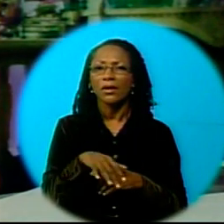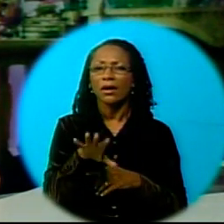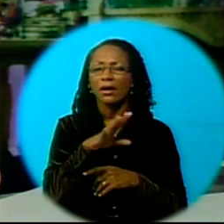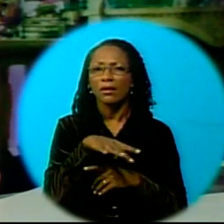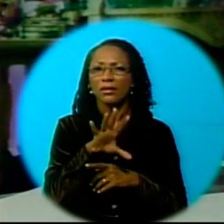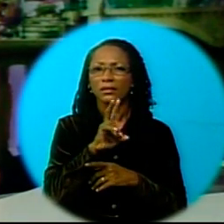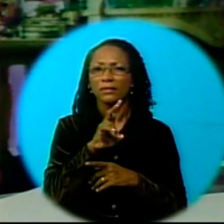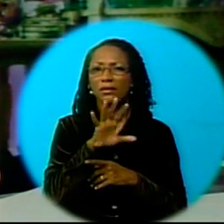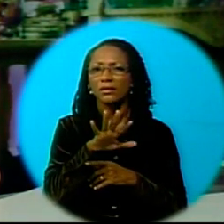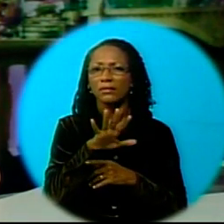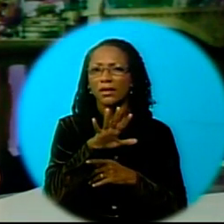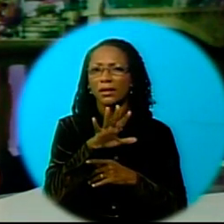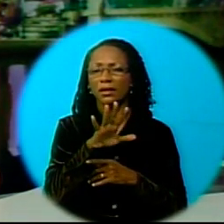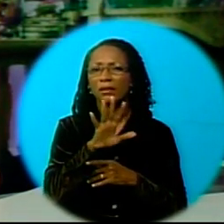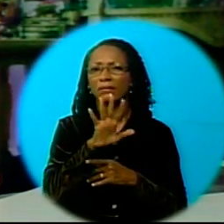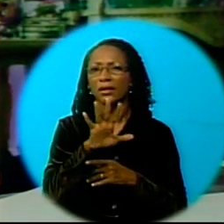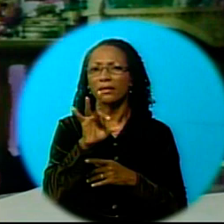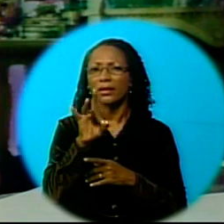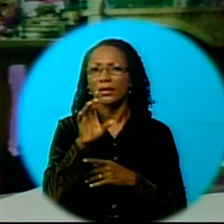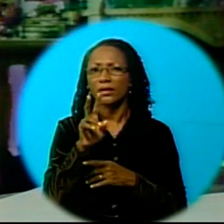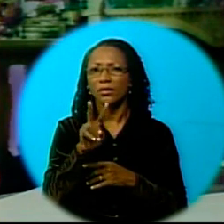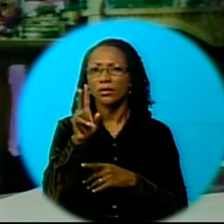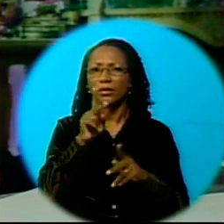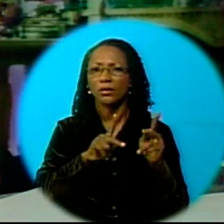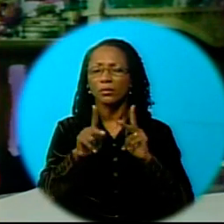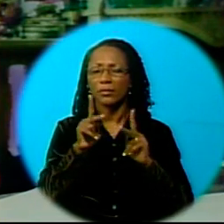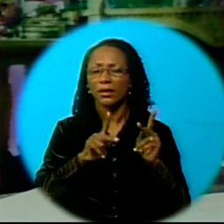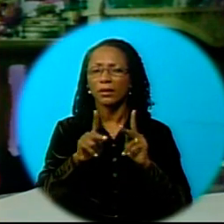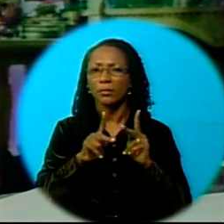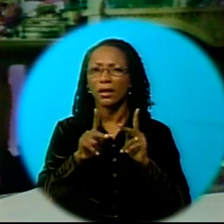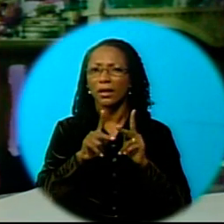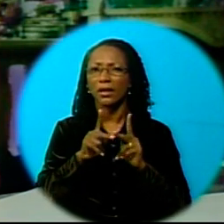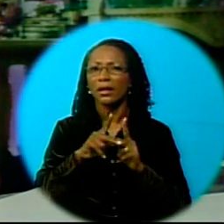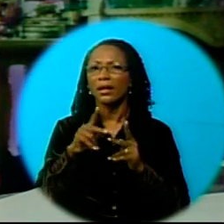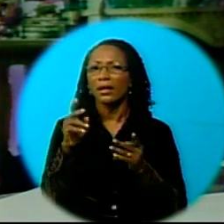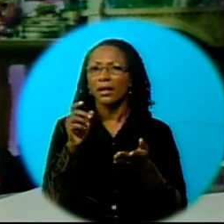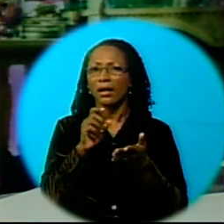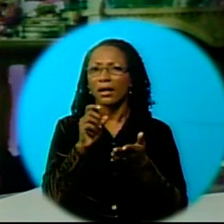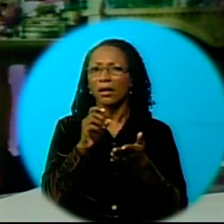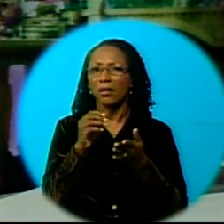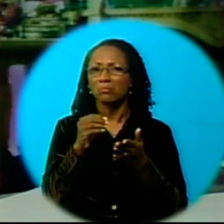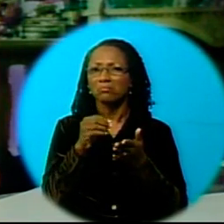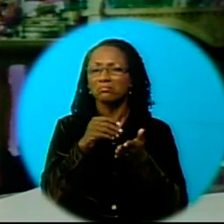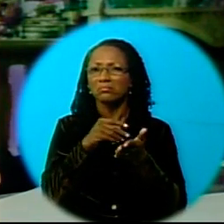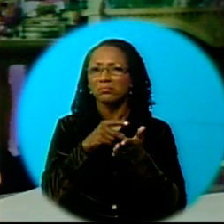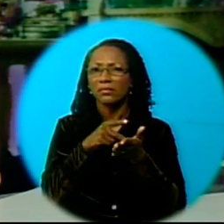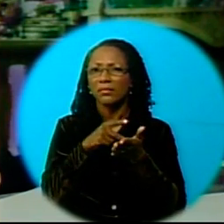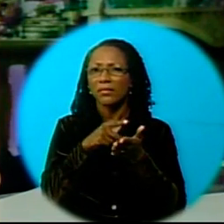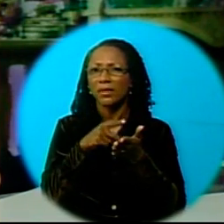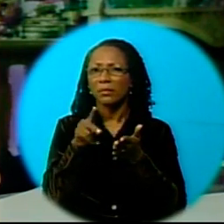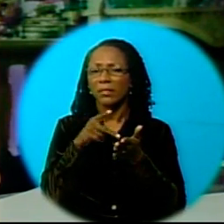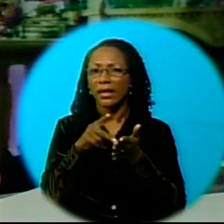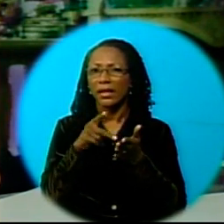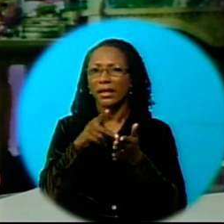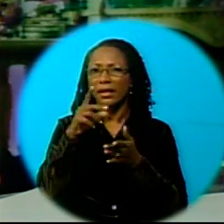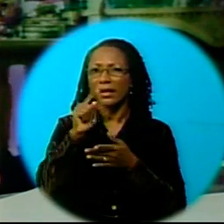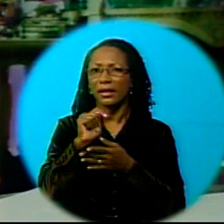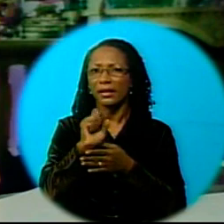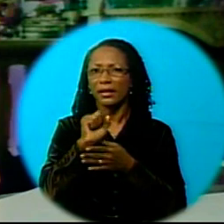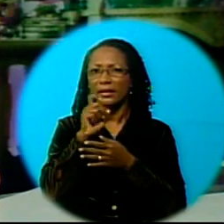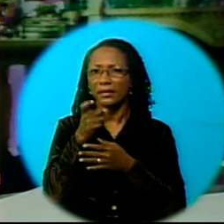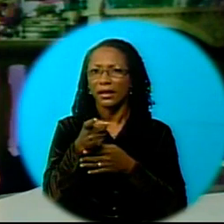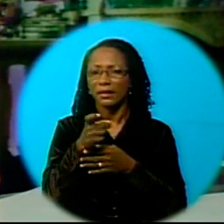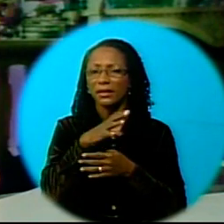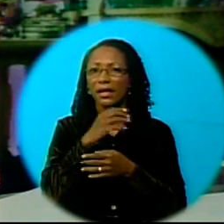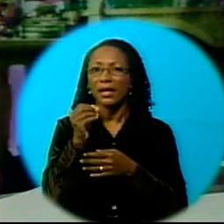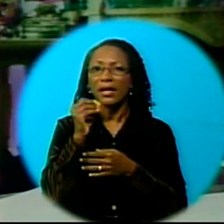75,582. Communications officer with the BRA, Erica Lazar, tells CBC that the process of refund disbursement is